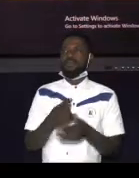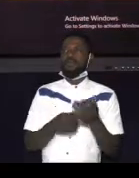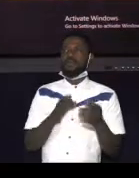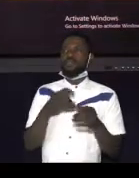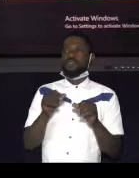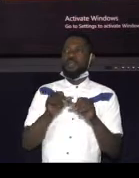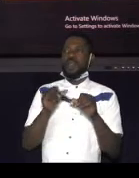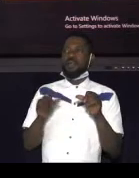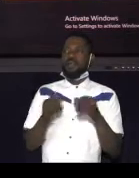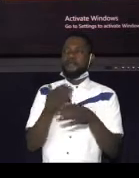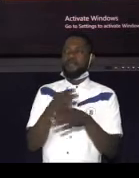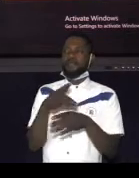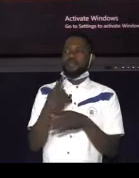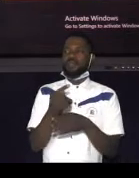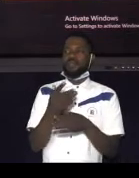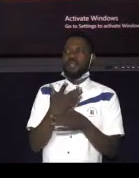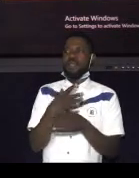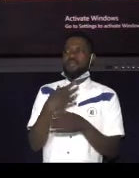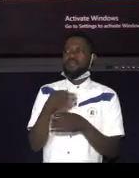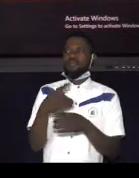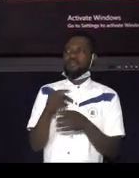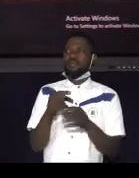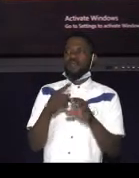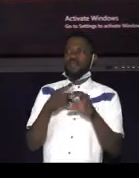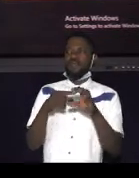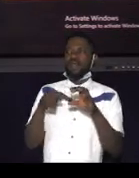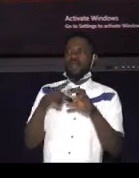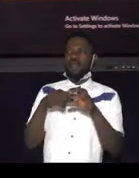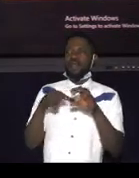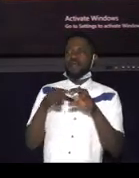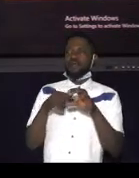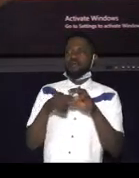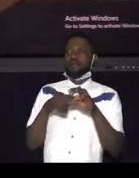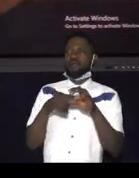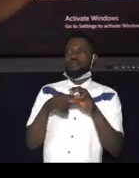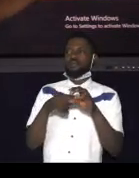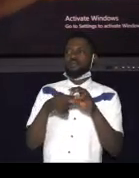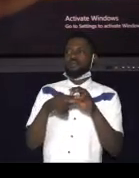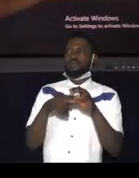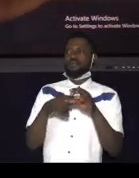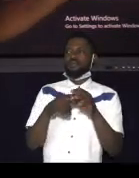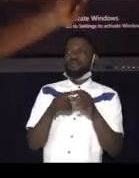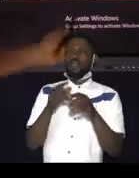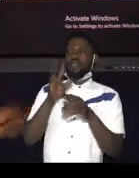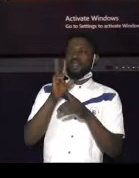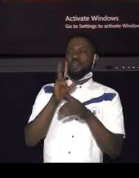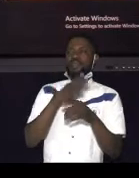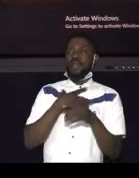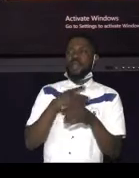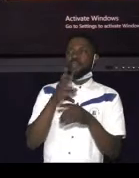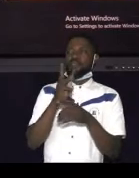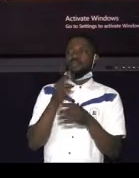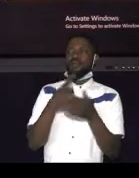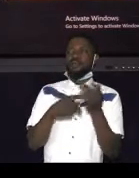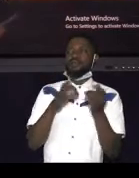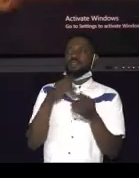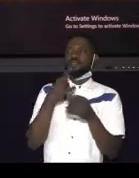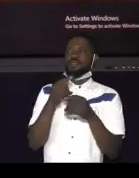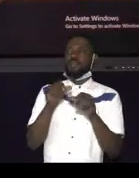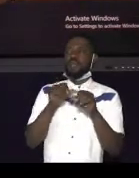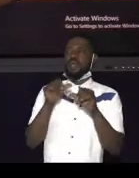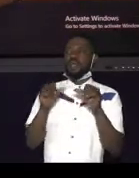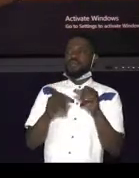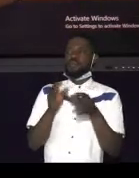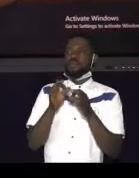is the angle between the hands of the clock? The hands of the clock are pointed to 3 and 6. So what is the angle?